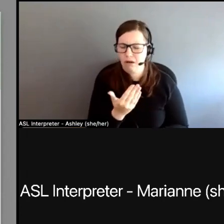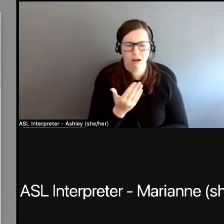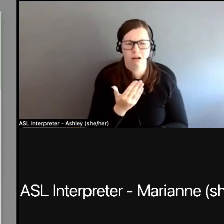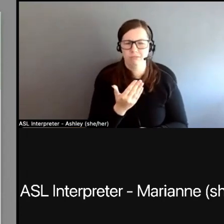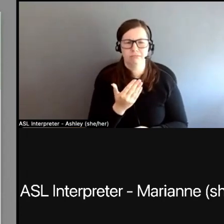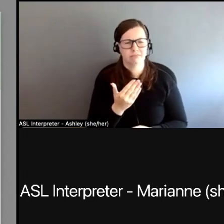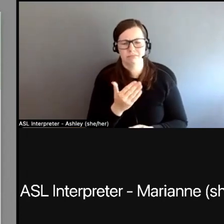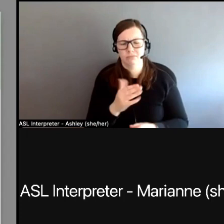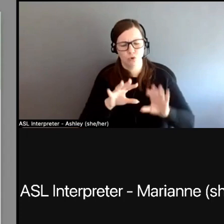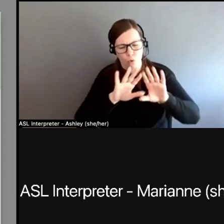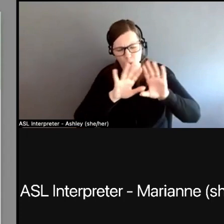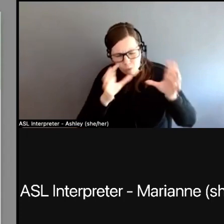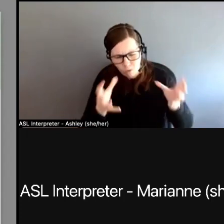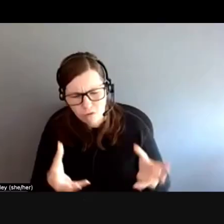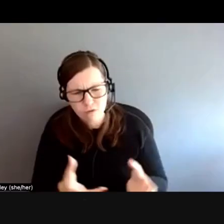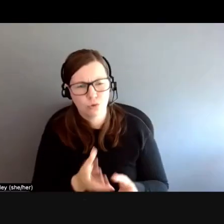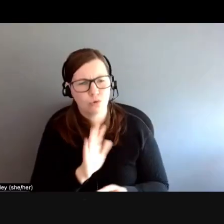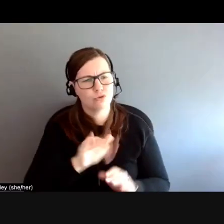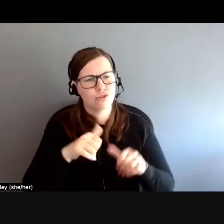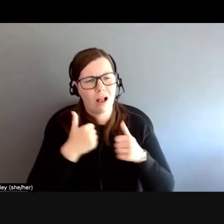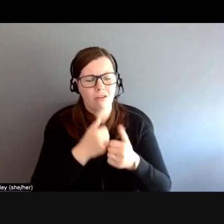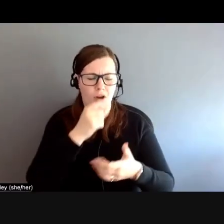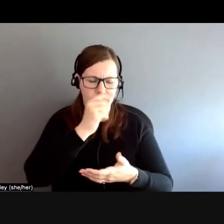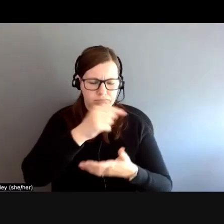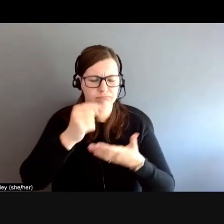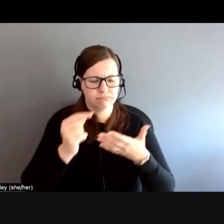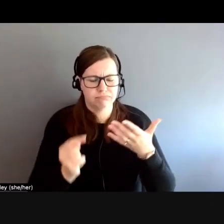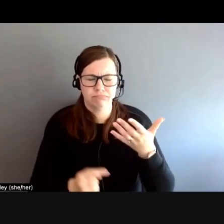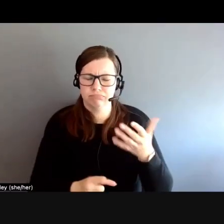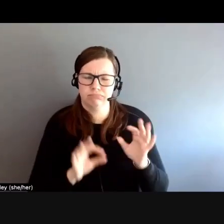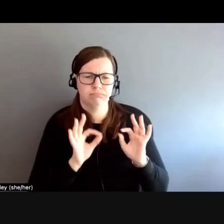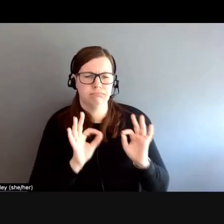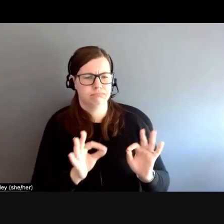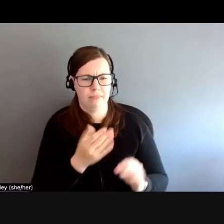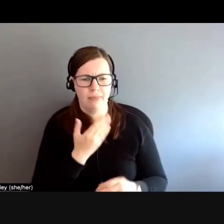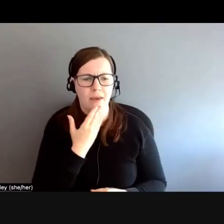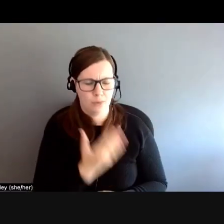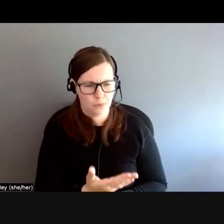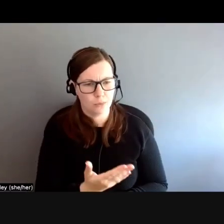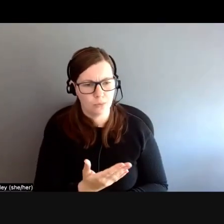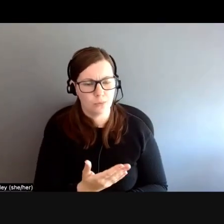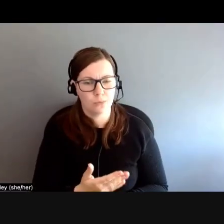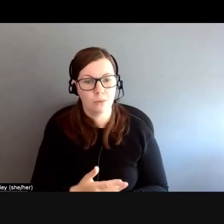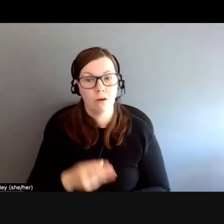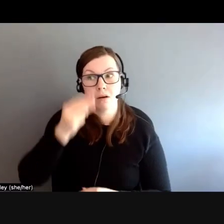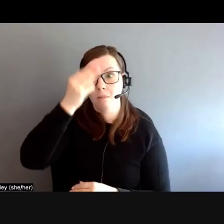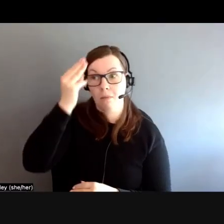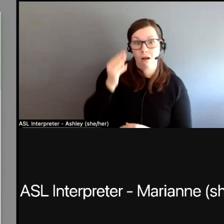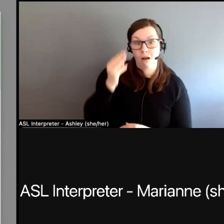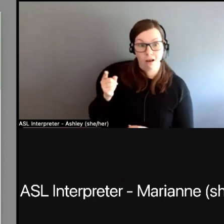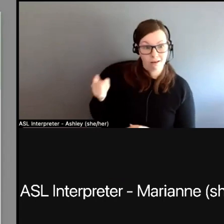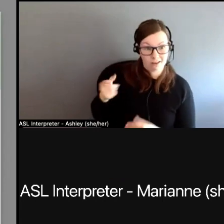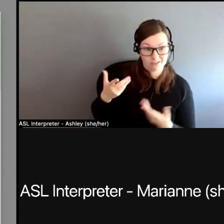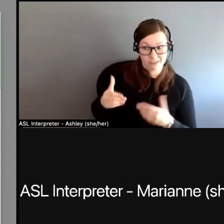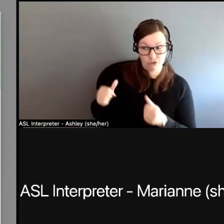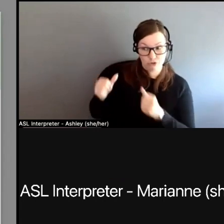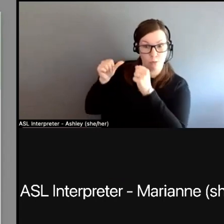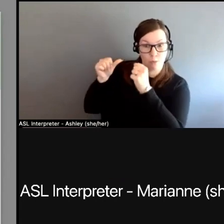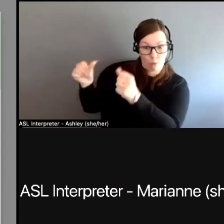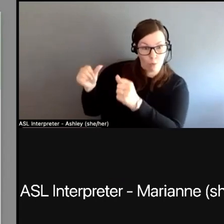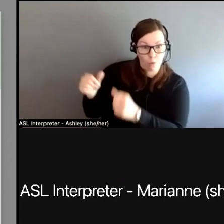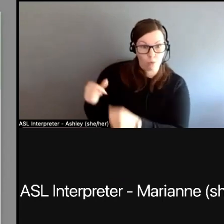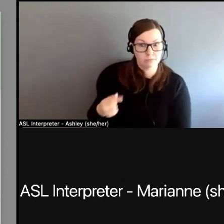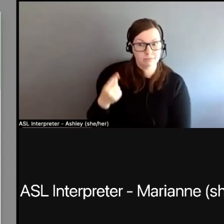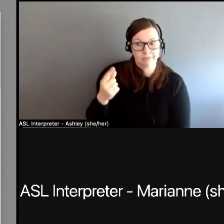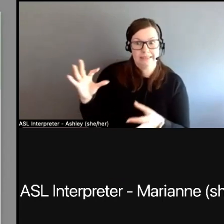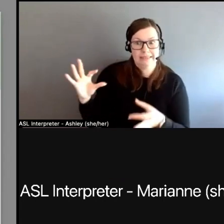the challenges that you were facing. And Monica has posted a link to Maxine's YouTube